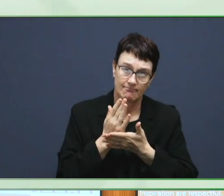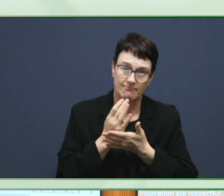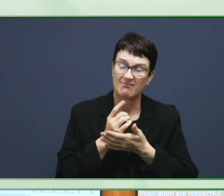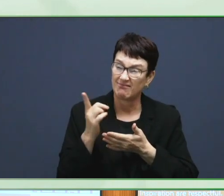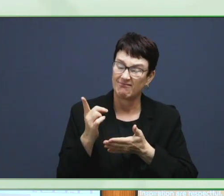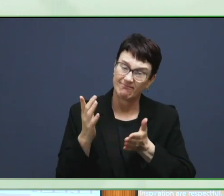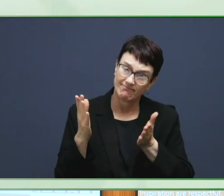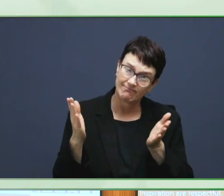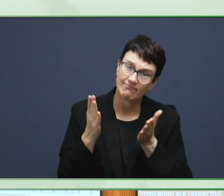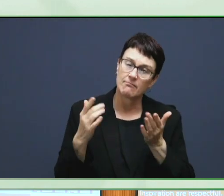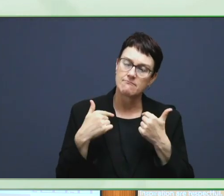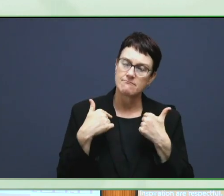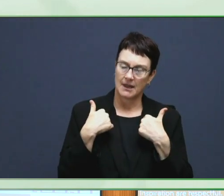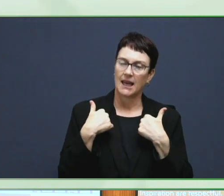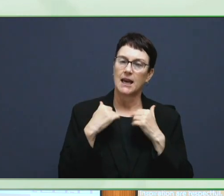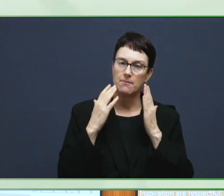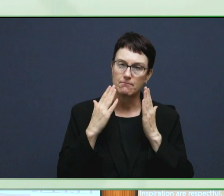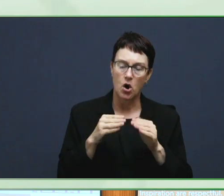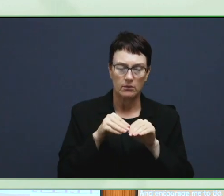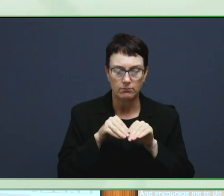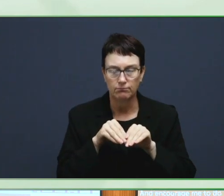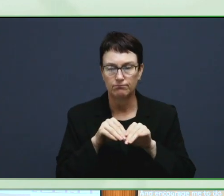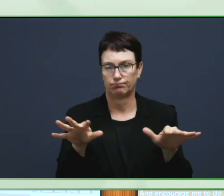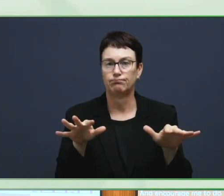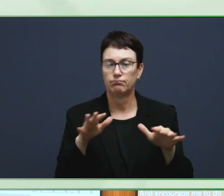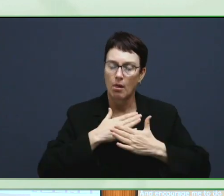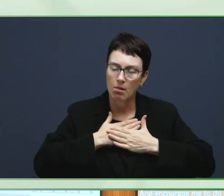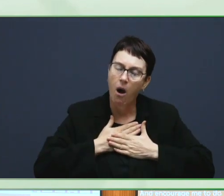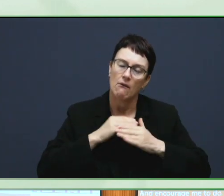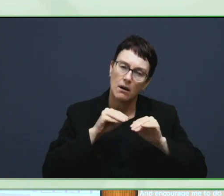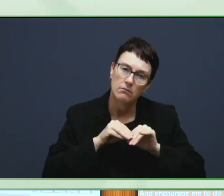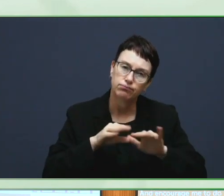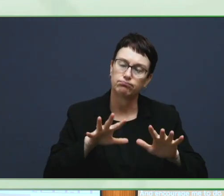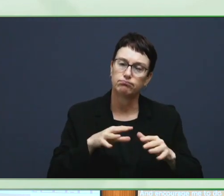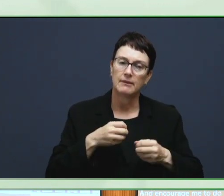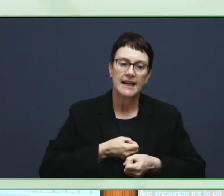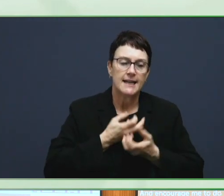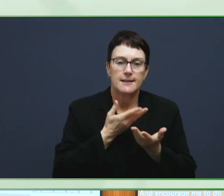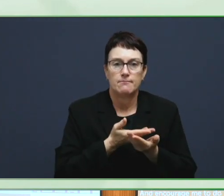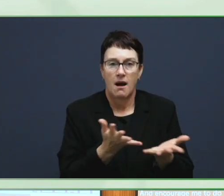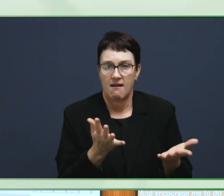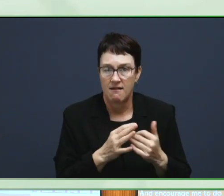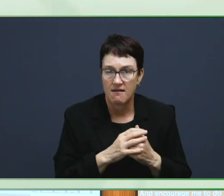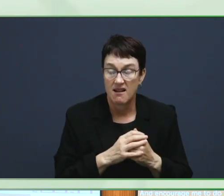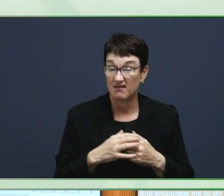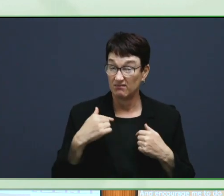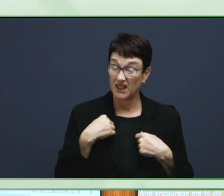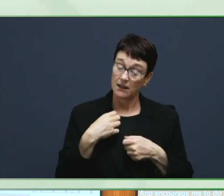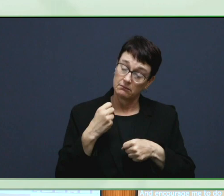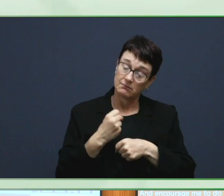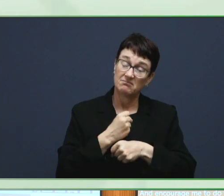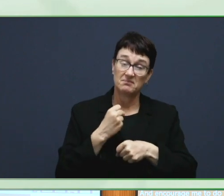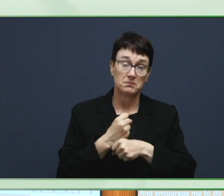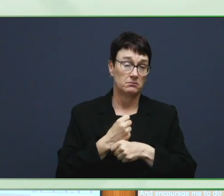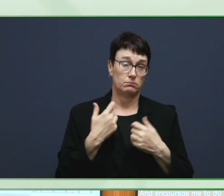same. I finished my university in the best university that